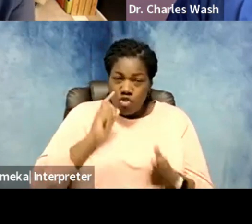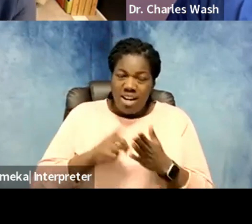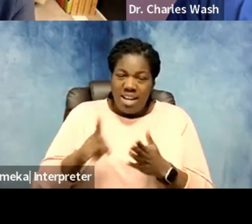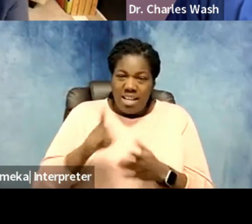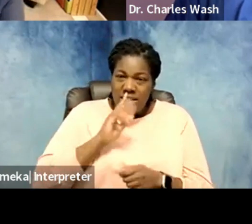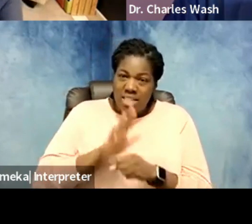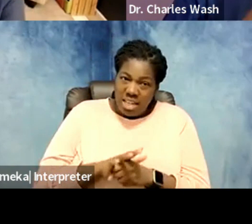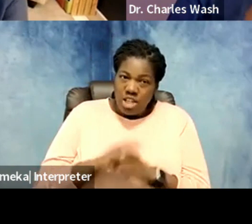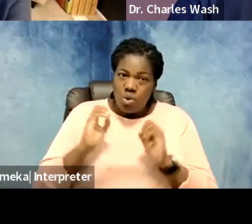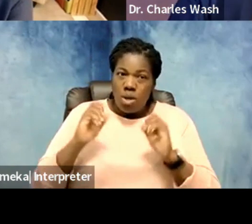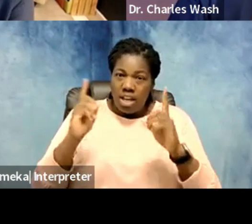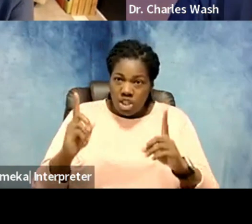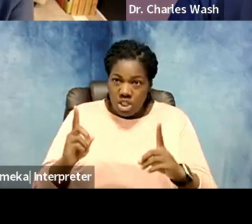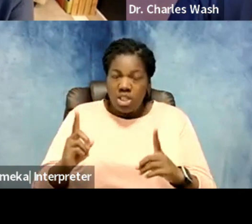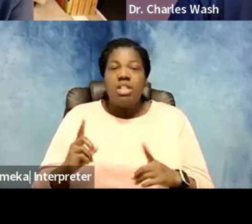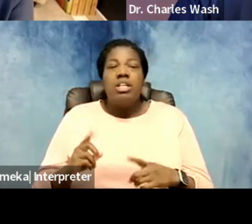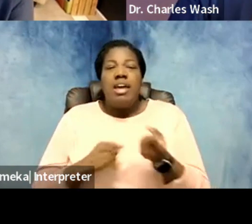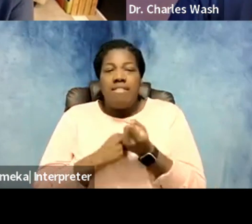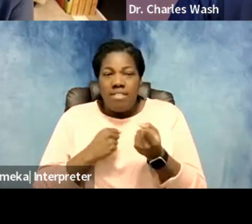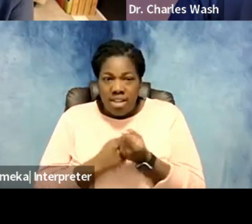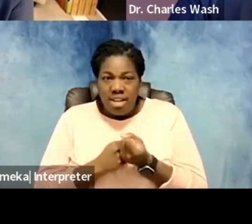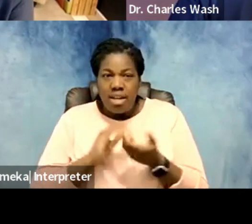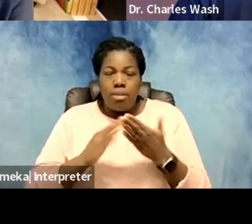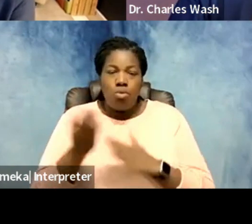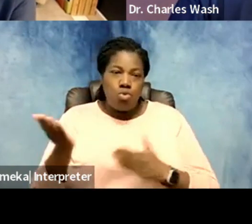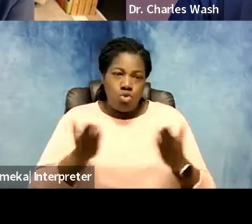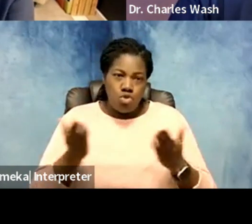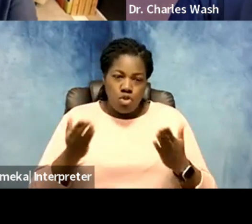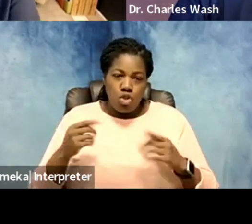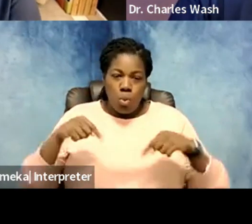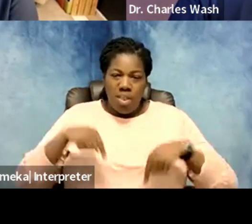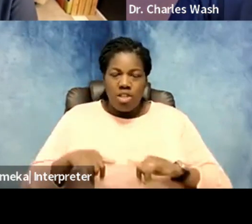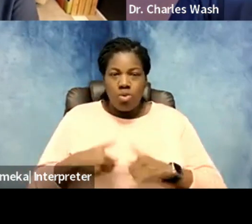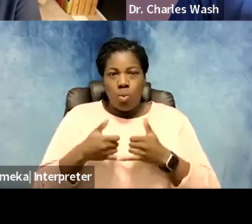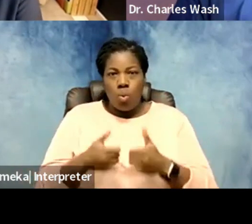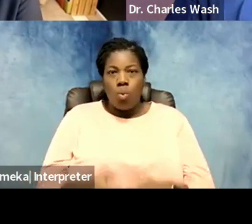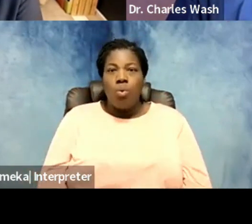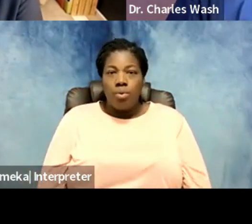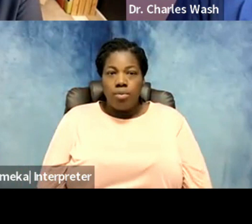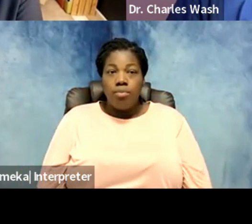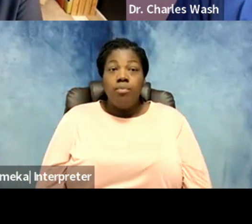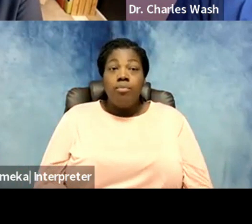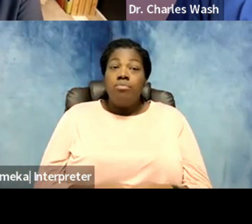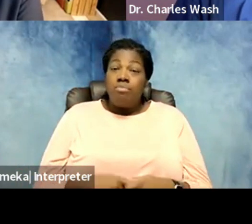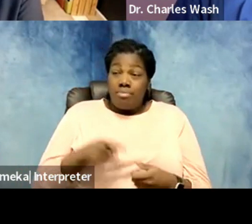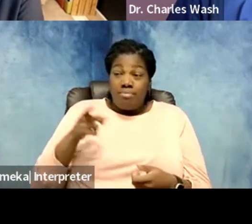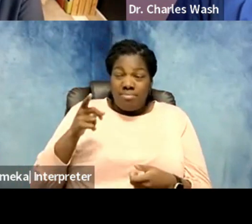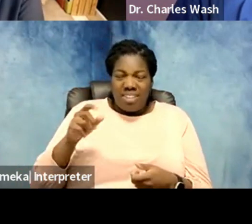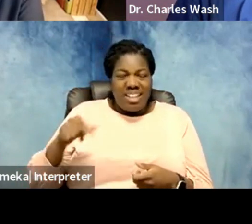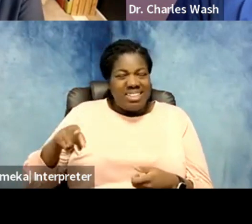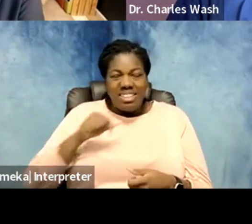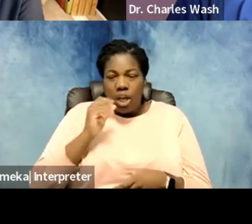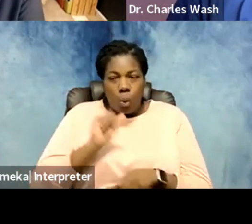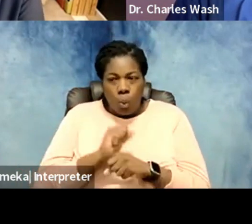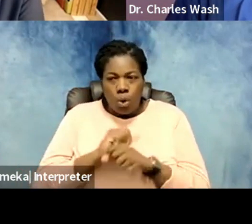dedication to education, advocacy, and community service with this prestigious award. Although Stephen hasn't been in the